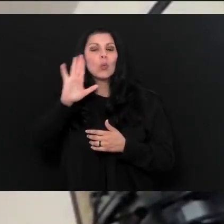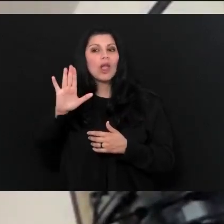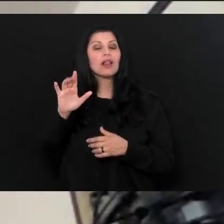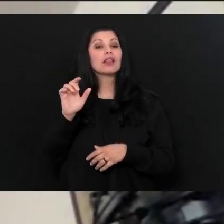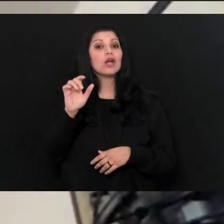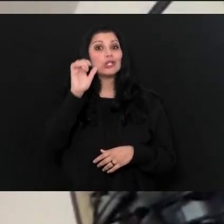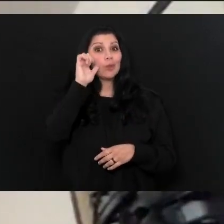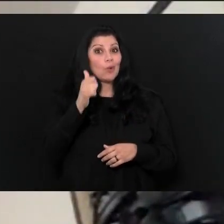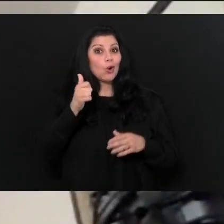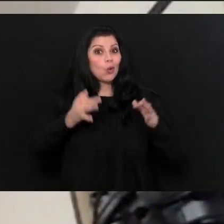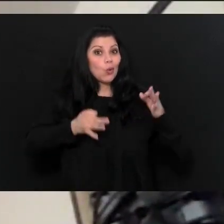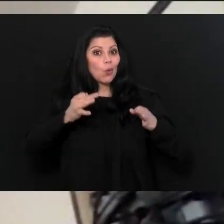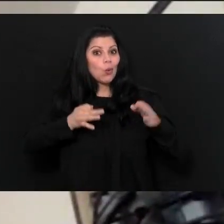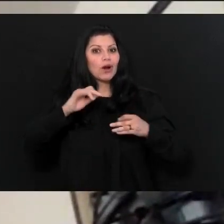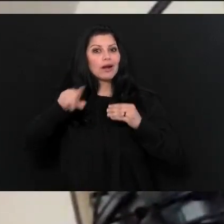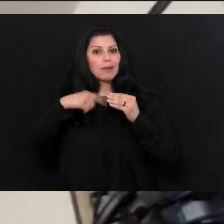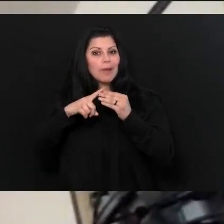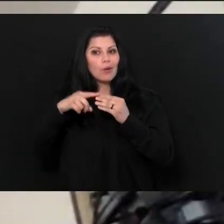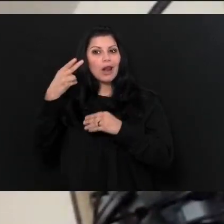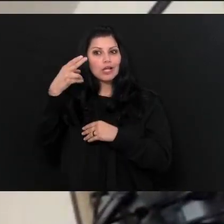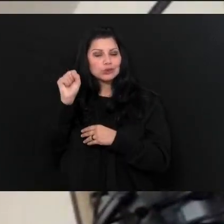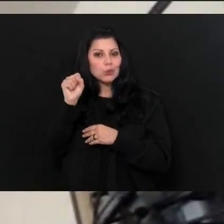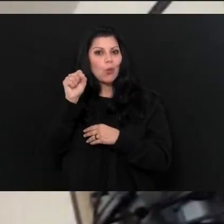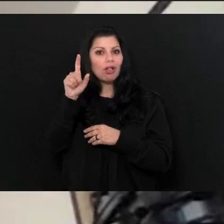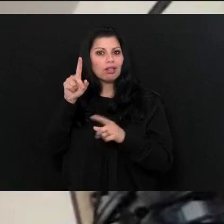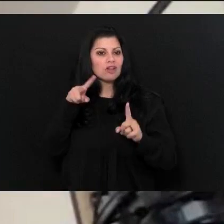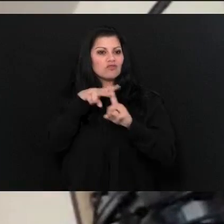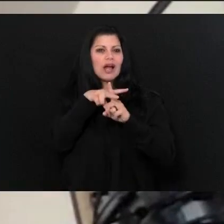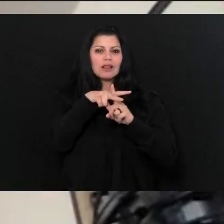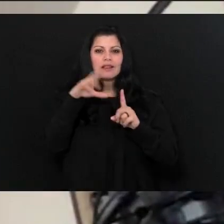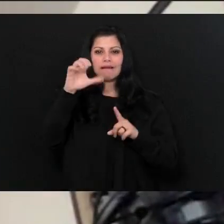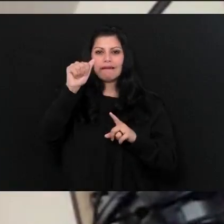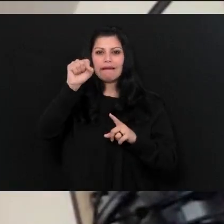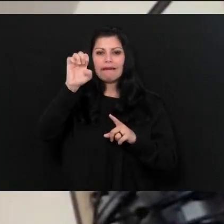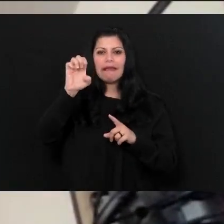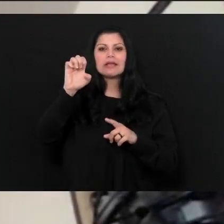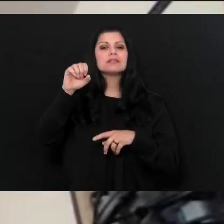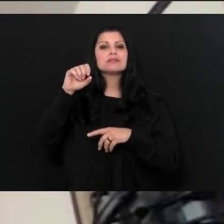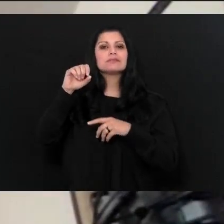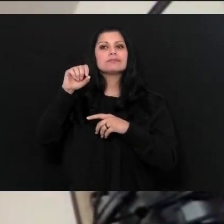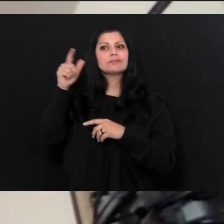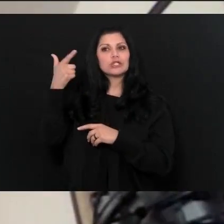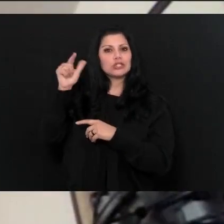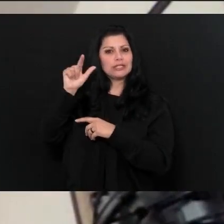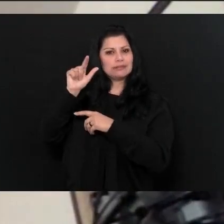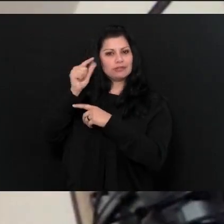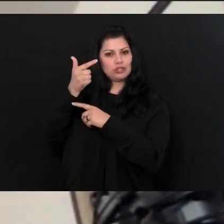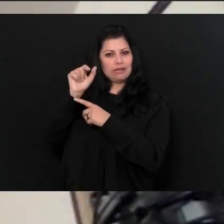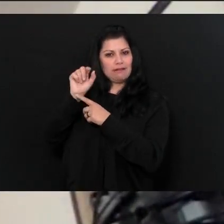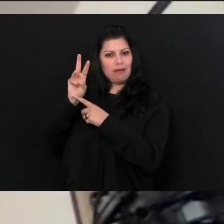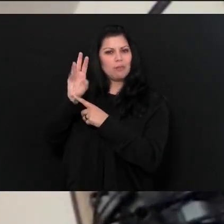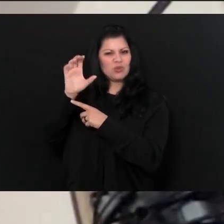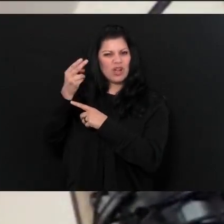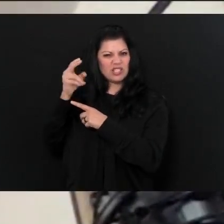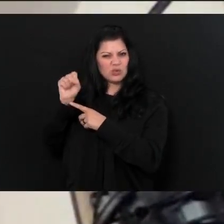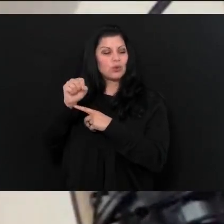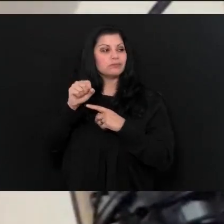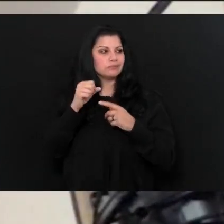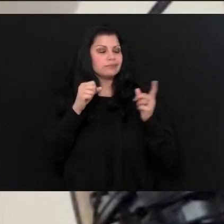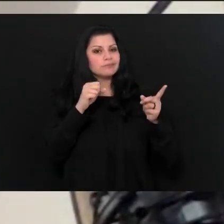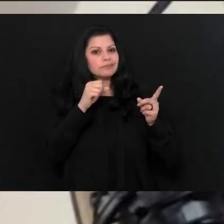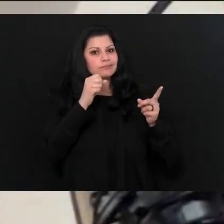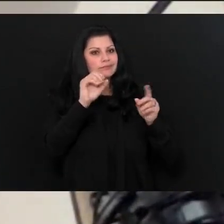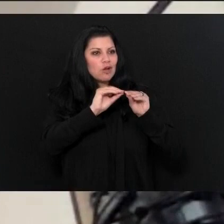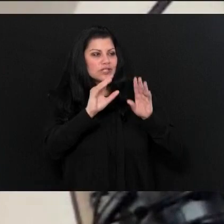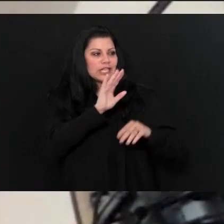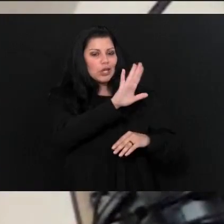school quarterback from George W. High School, George Washington High School. Obviously, your comments are probably going to be